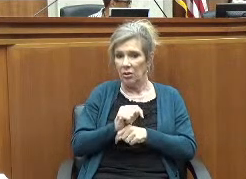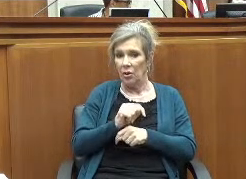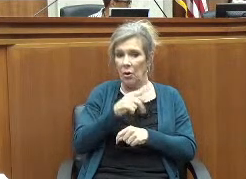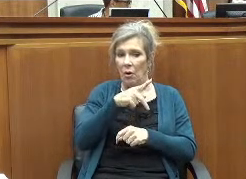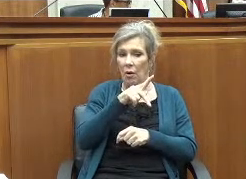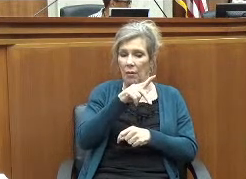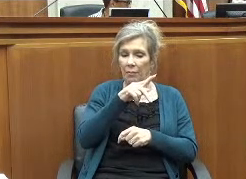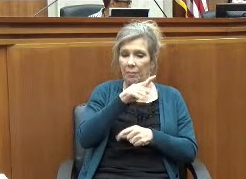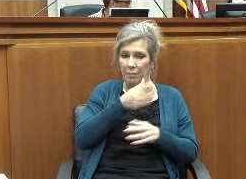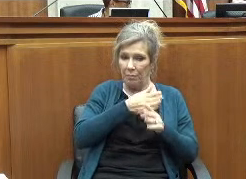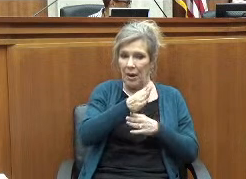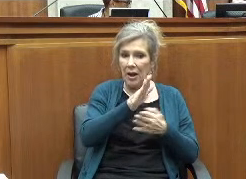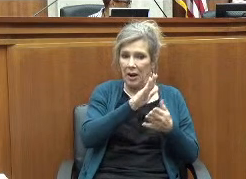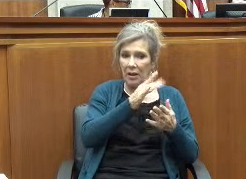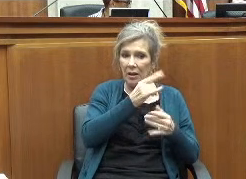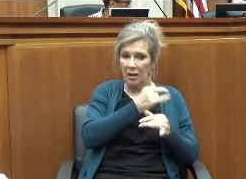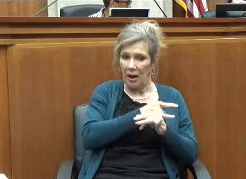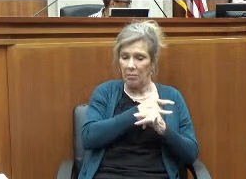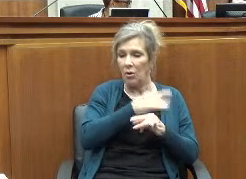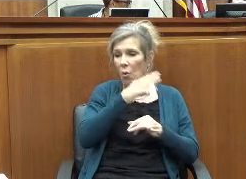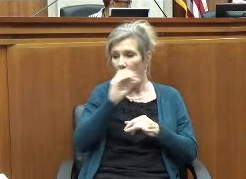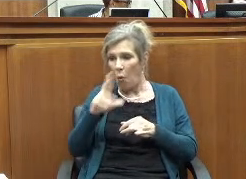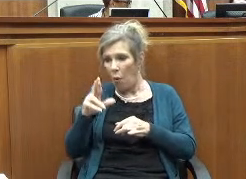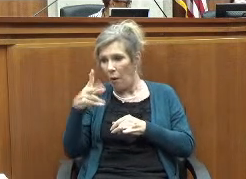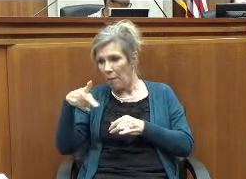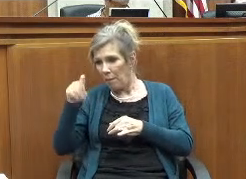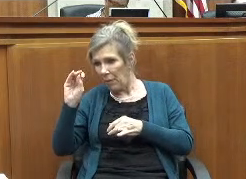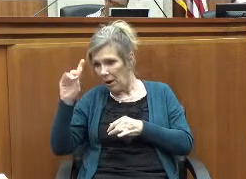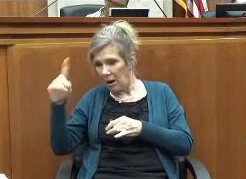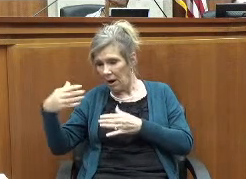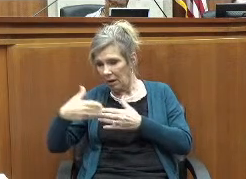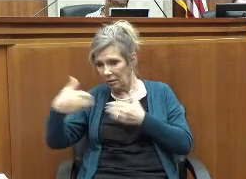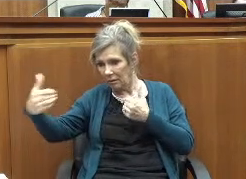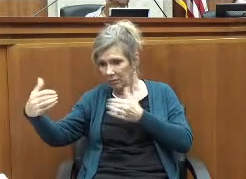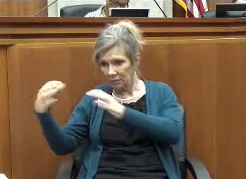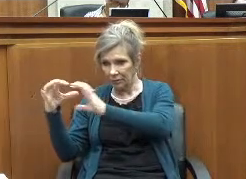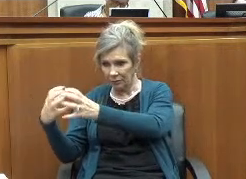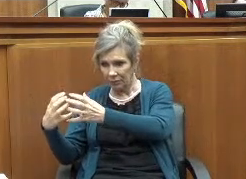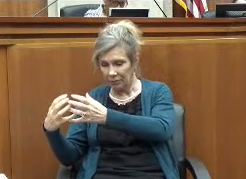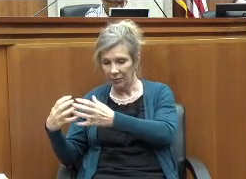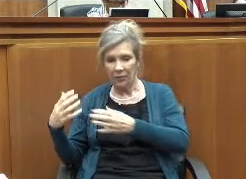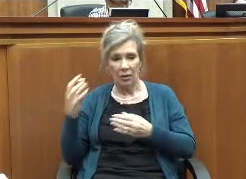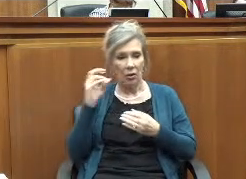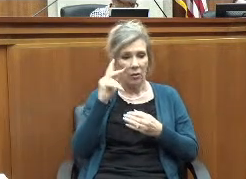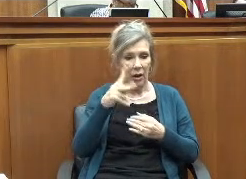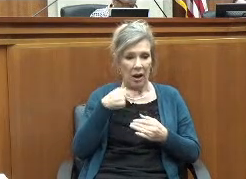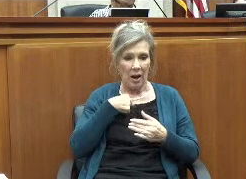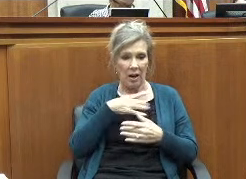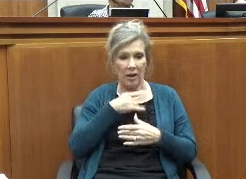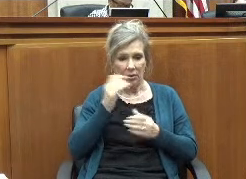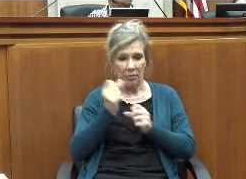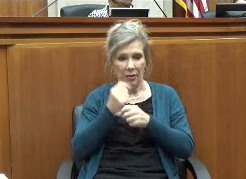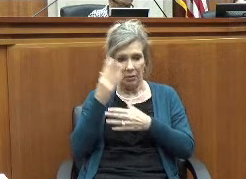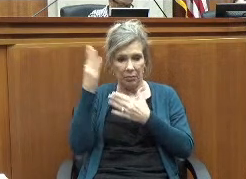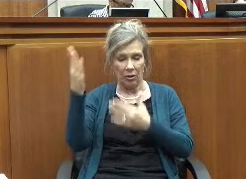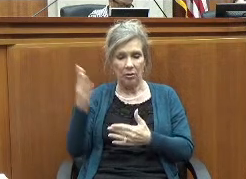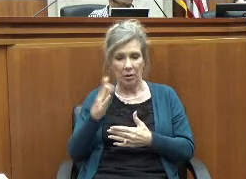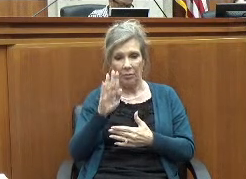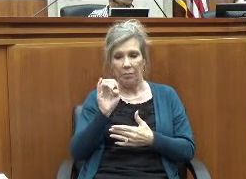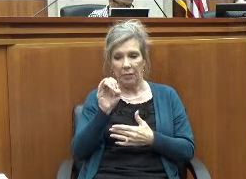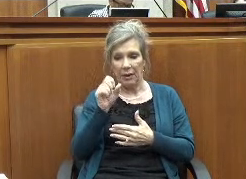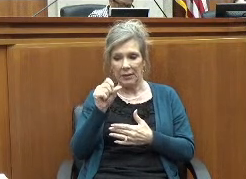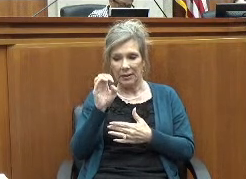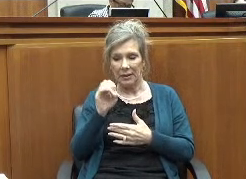if the board chooses to do that, that's fine to me. So I would like to make a motion that Bessie direct the department